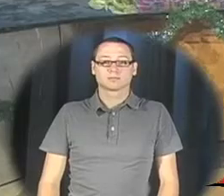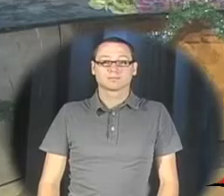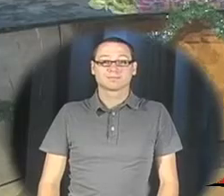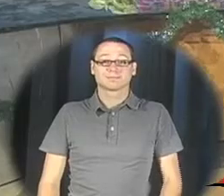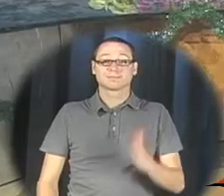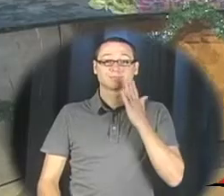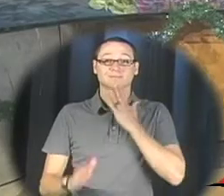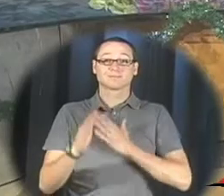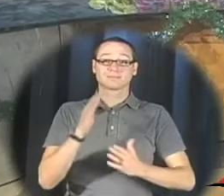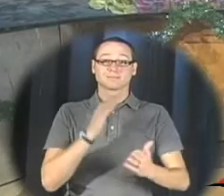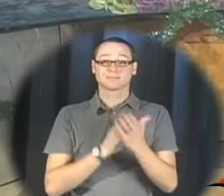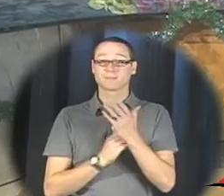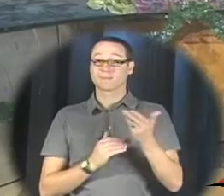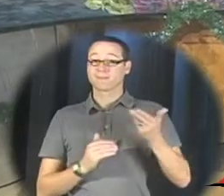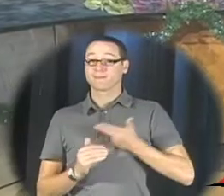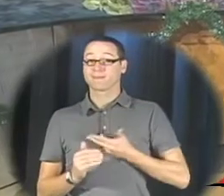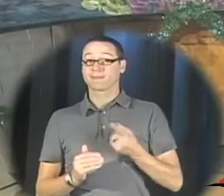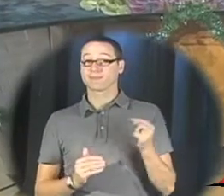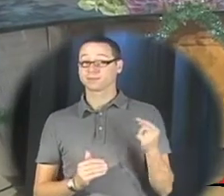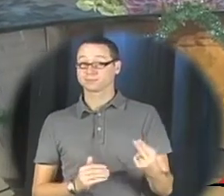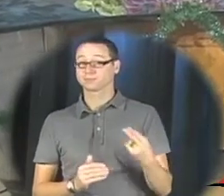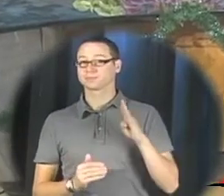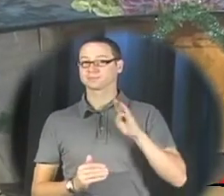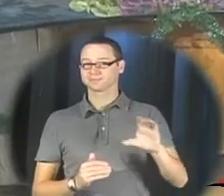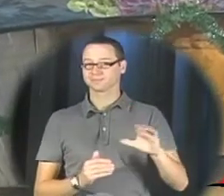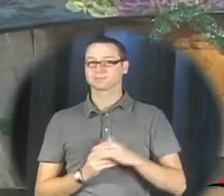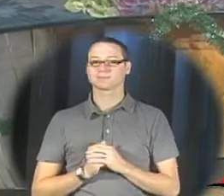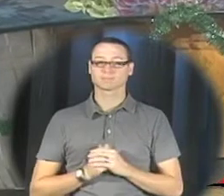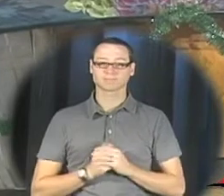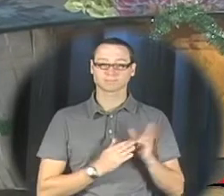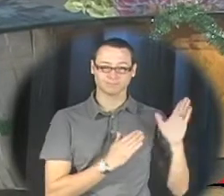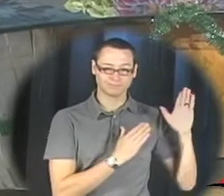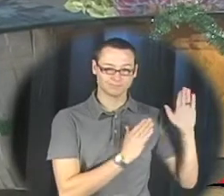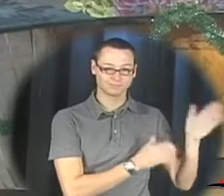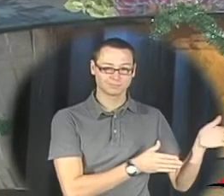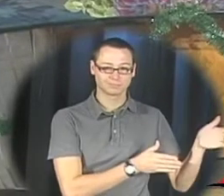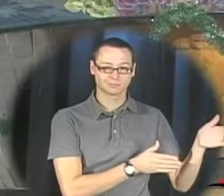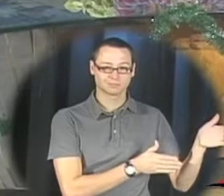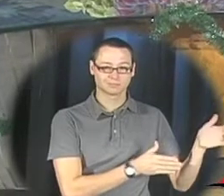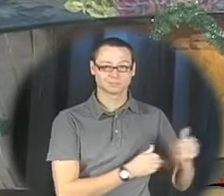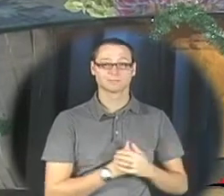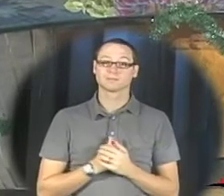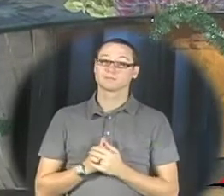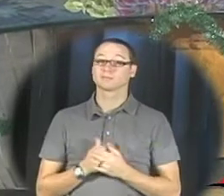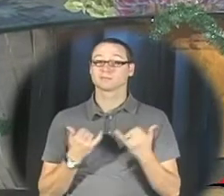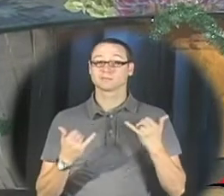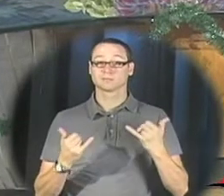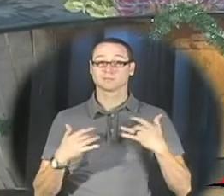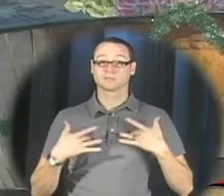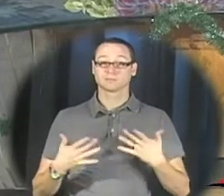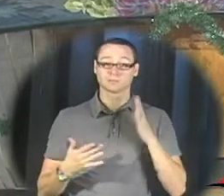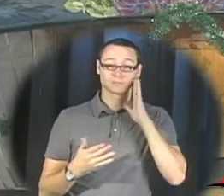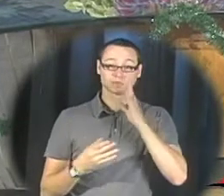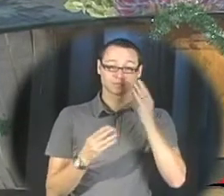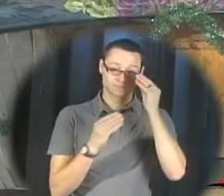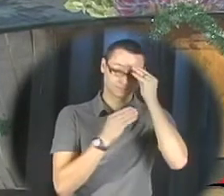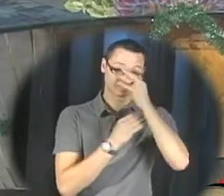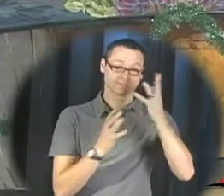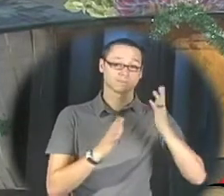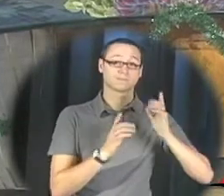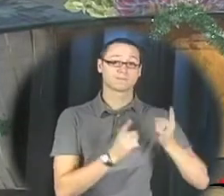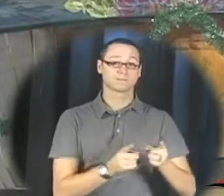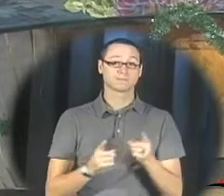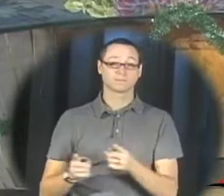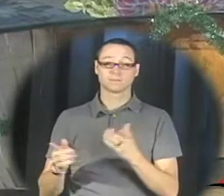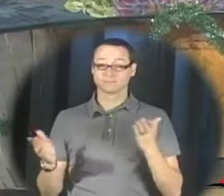Good morning Braves and welcome to this Thursday edition of BBC. I'm Brandon Ray. And I'm Allison Driggers. On today's show, we will have information about upcoming